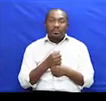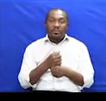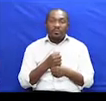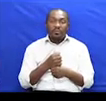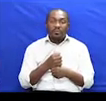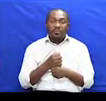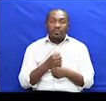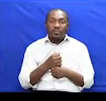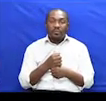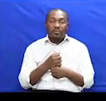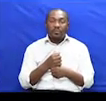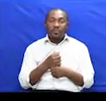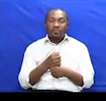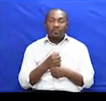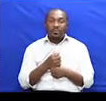were